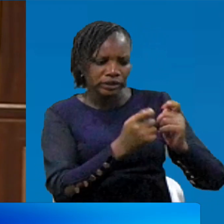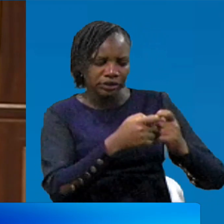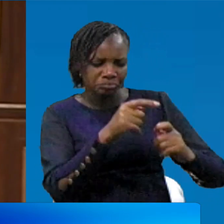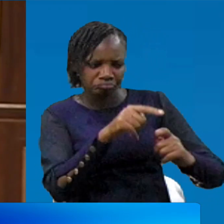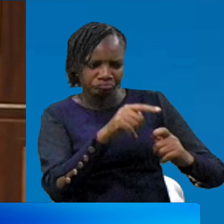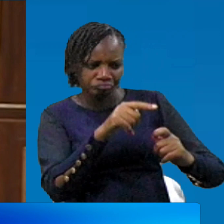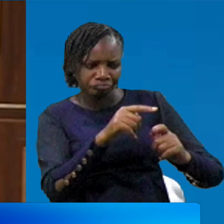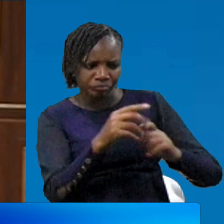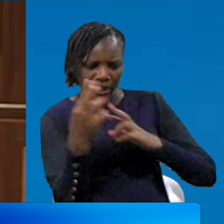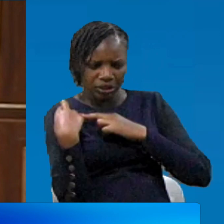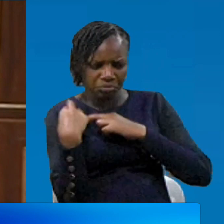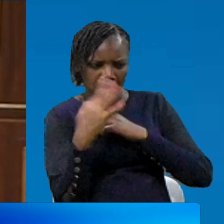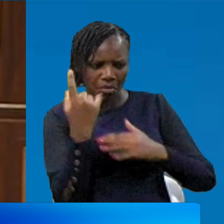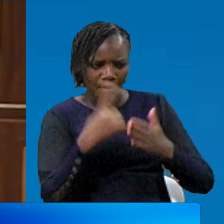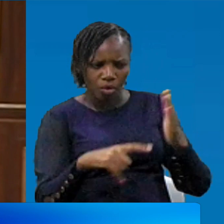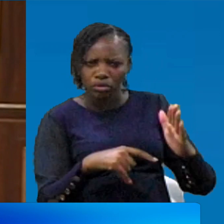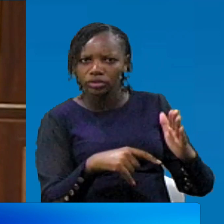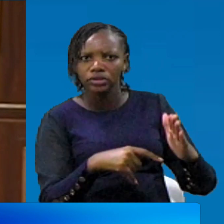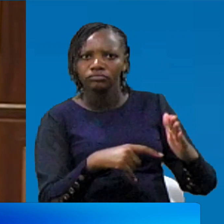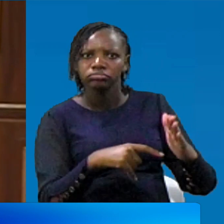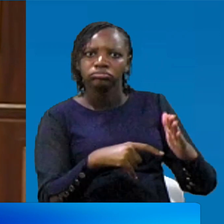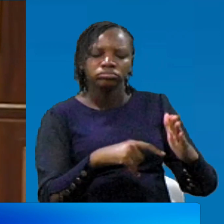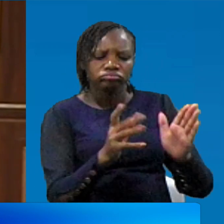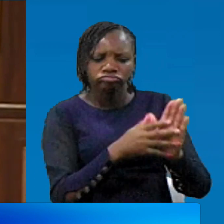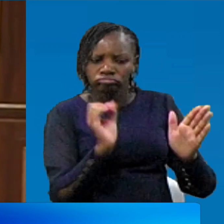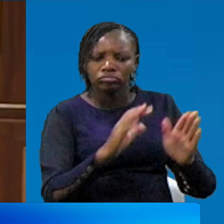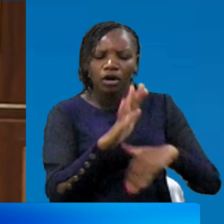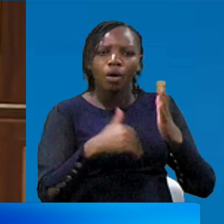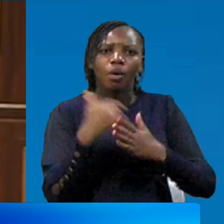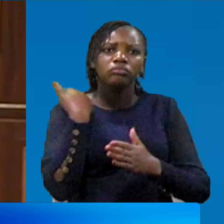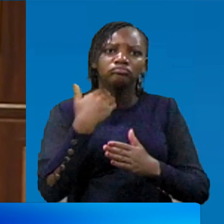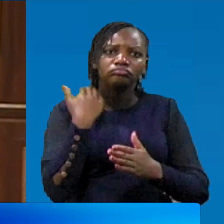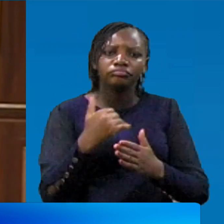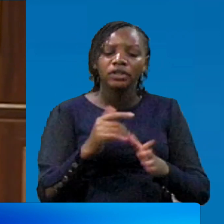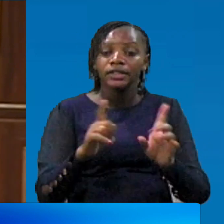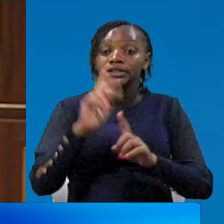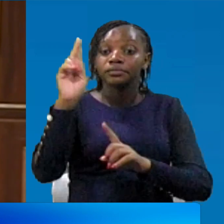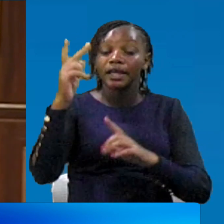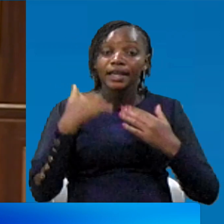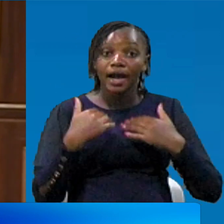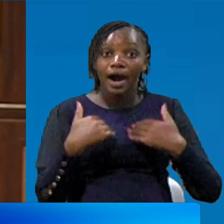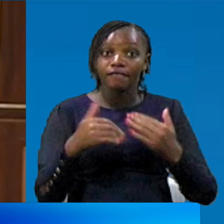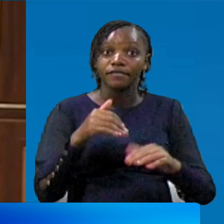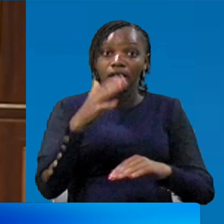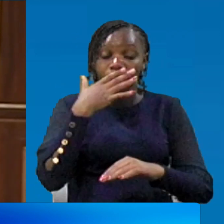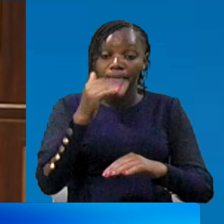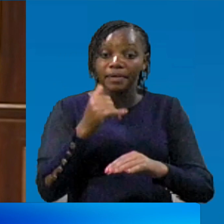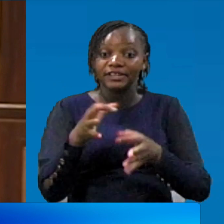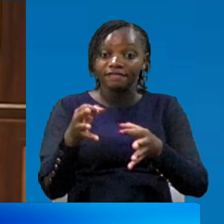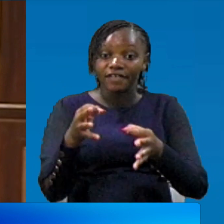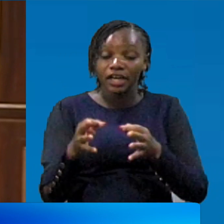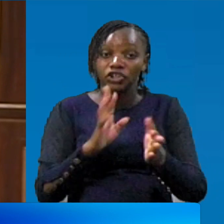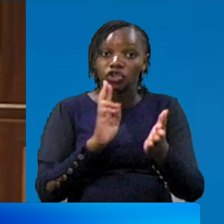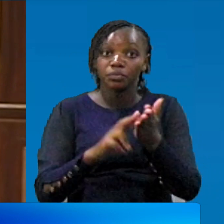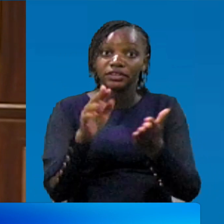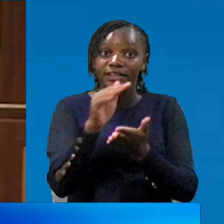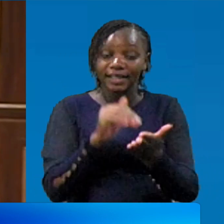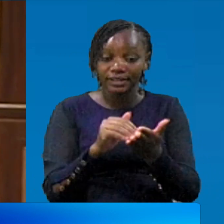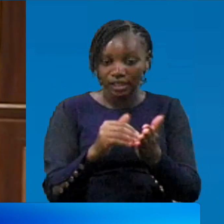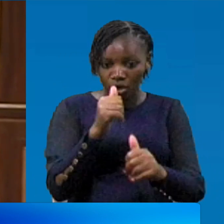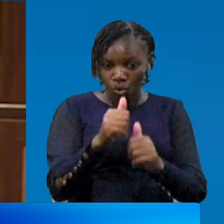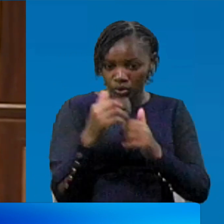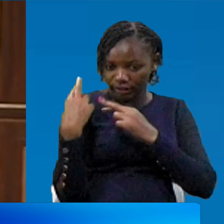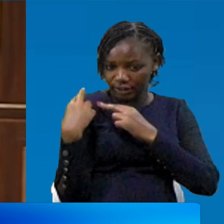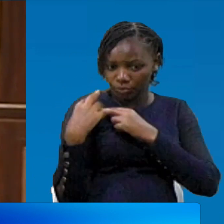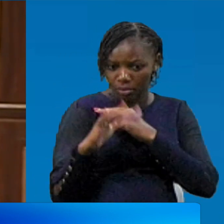Likewise, Kenya has a very robust financial reporting center whose mandate, among other things, is to